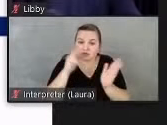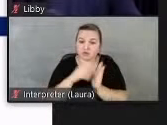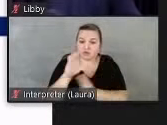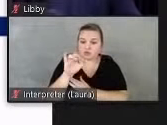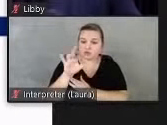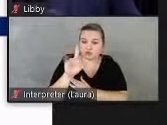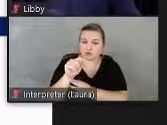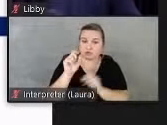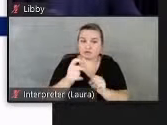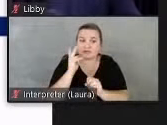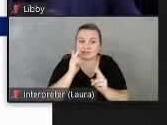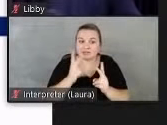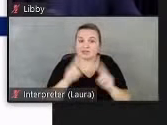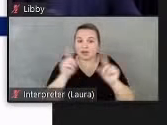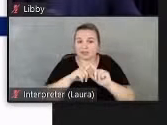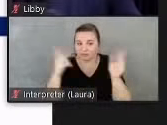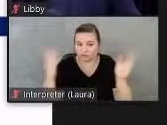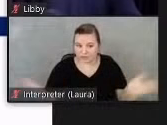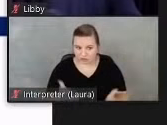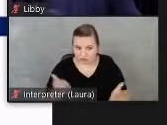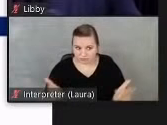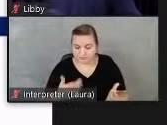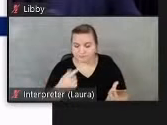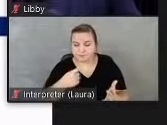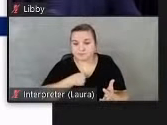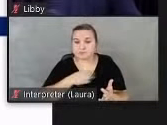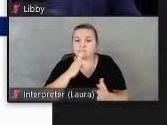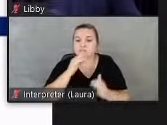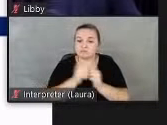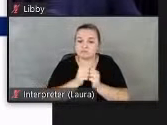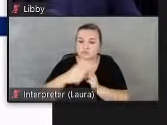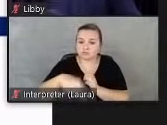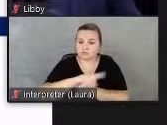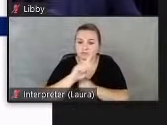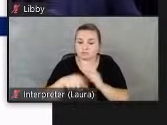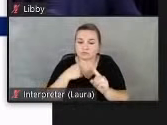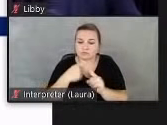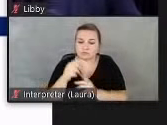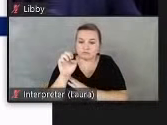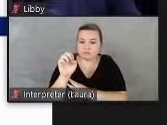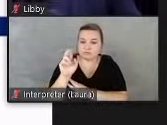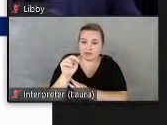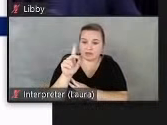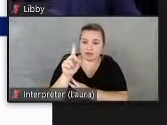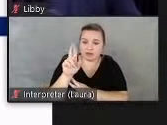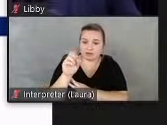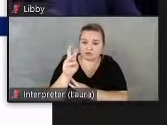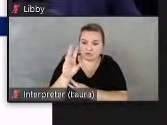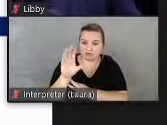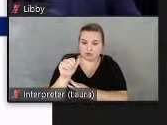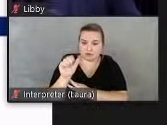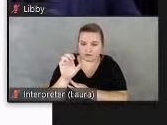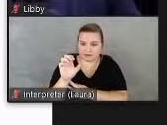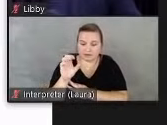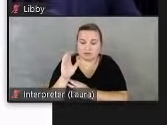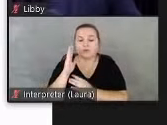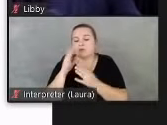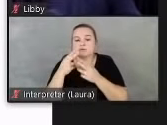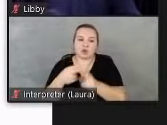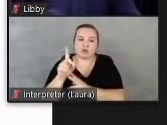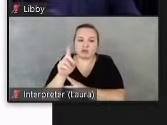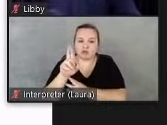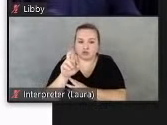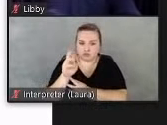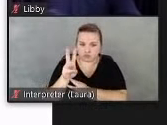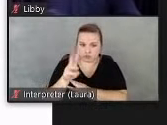very different it is here. So let me talk to you about the Andrew case. Andrew, okay, or we're going to go by Drew.